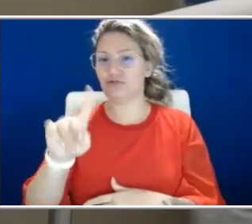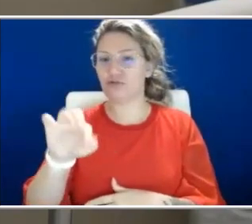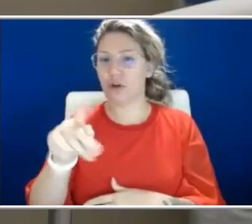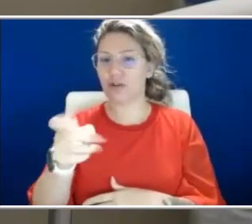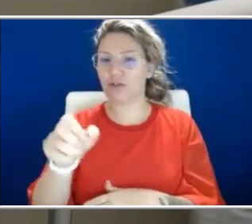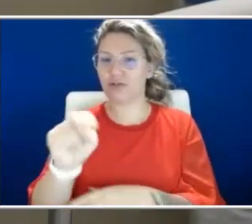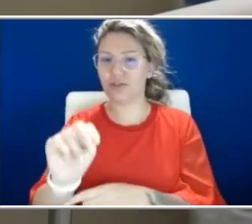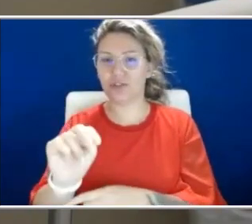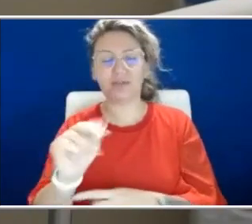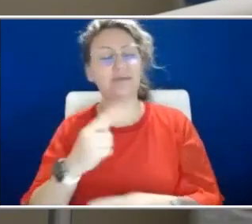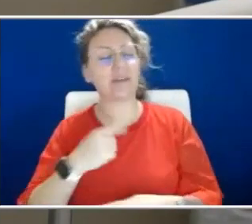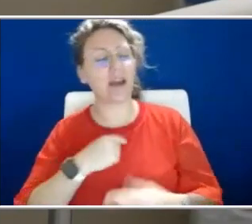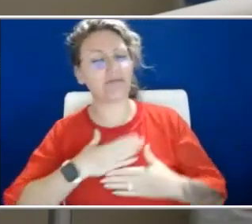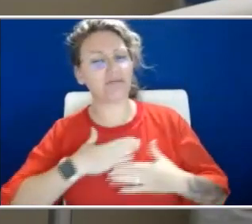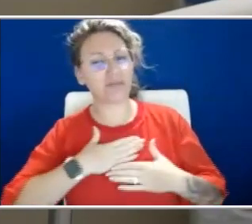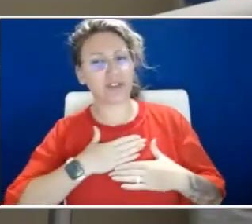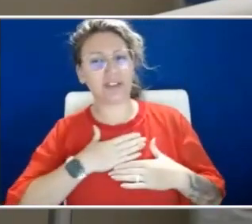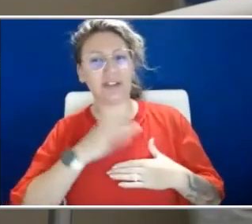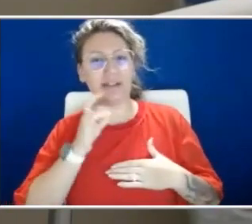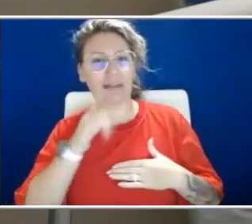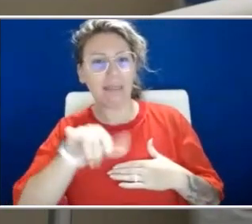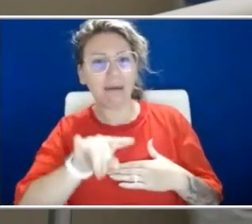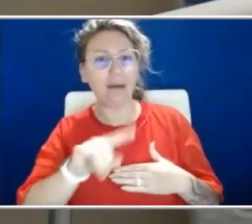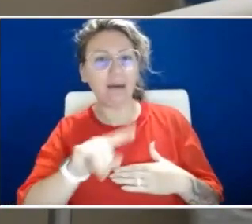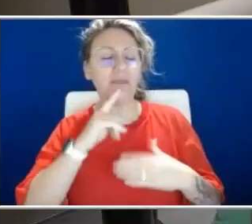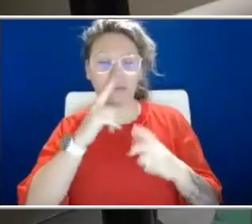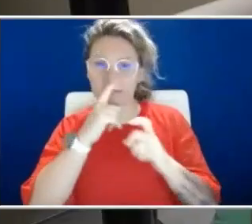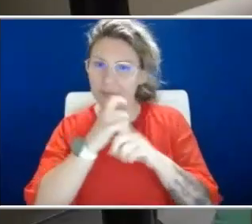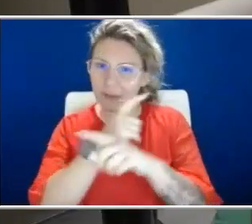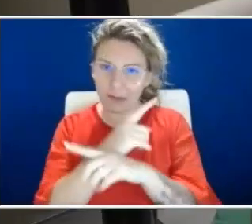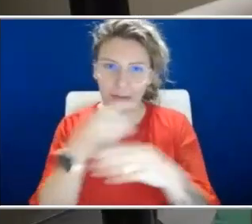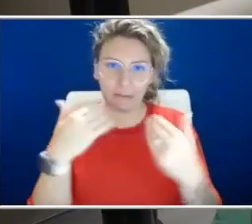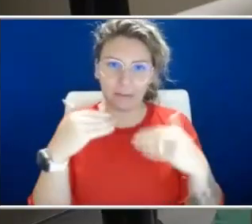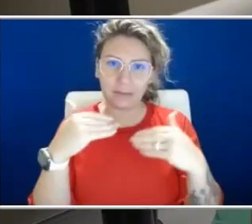What they do is complicated and difficult.